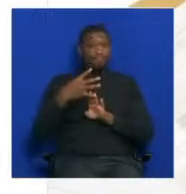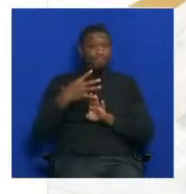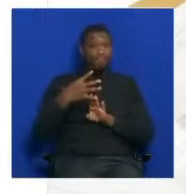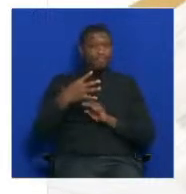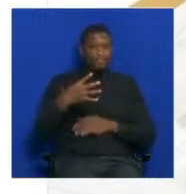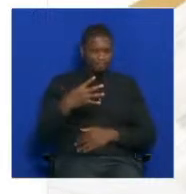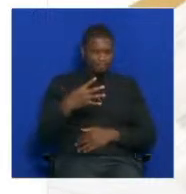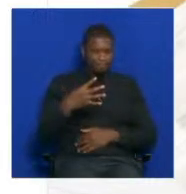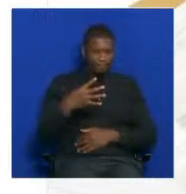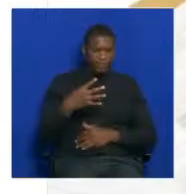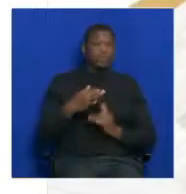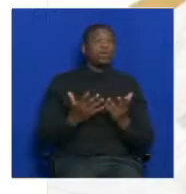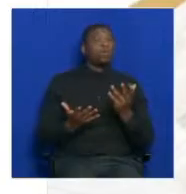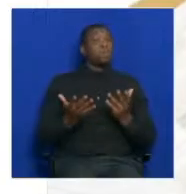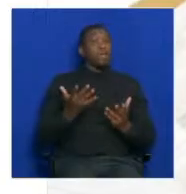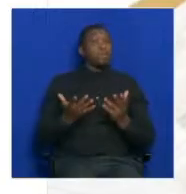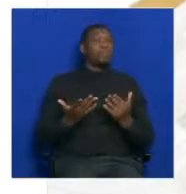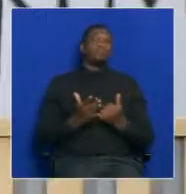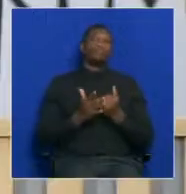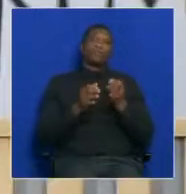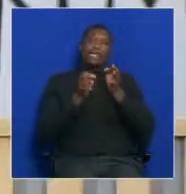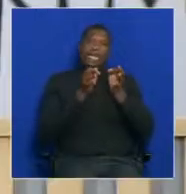maybe to explain this,